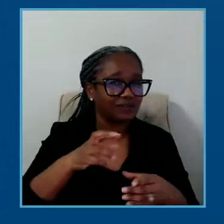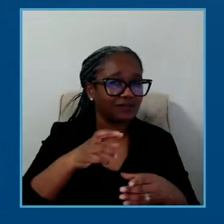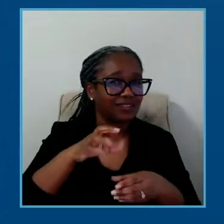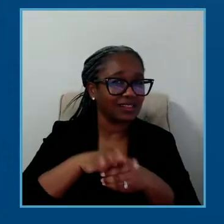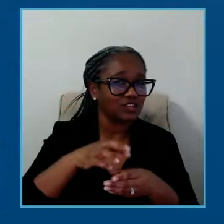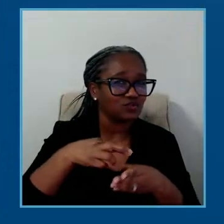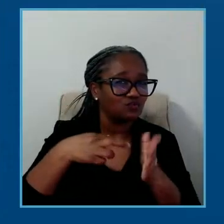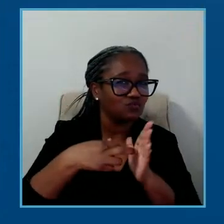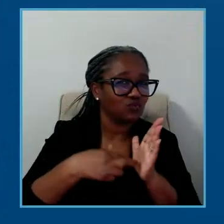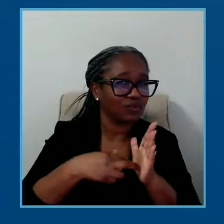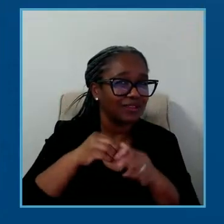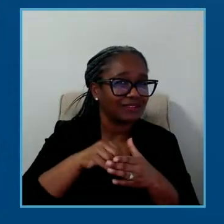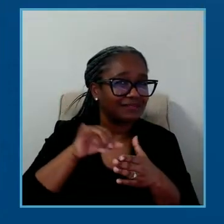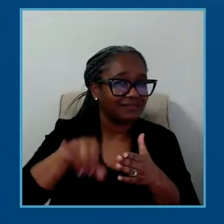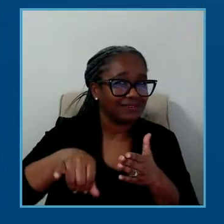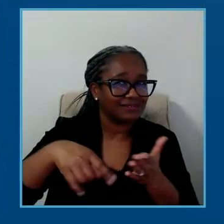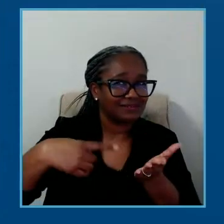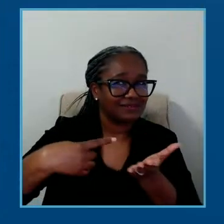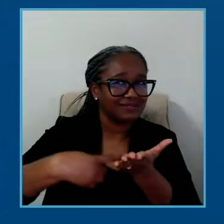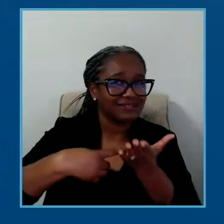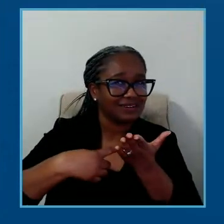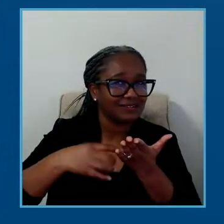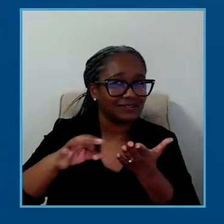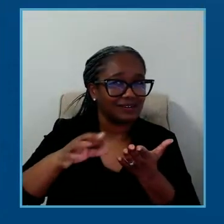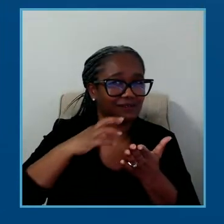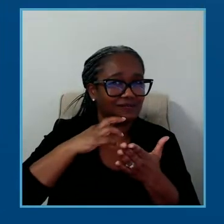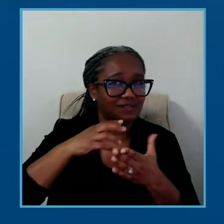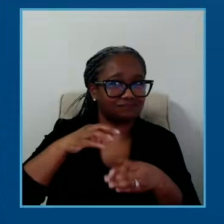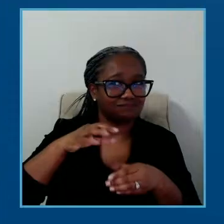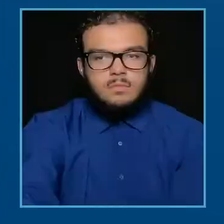discussion of some contested results of an election?